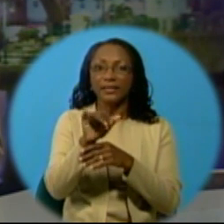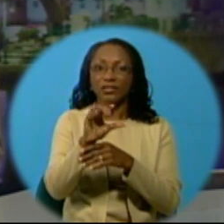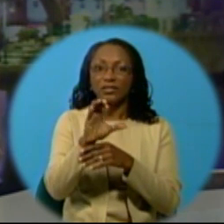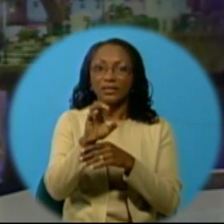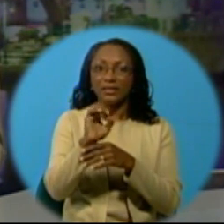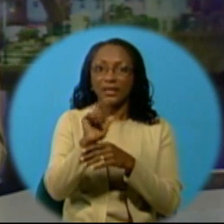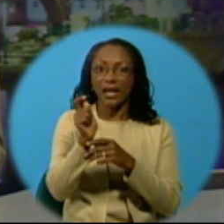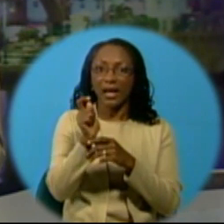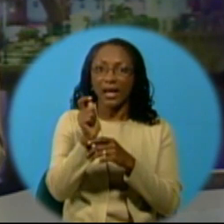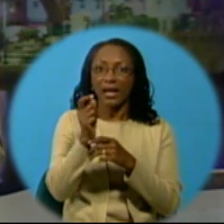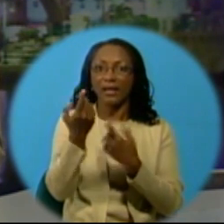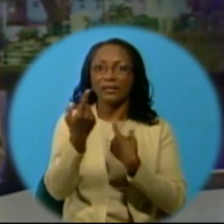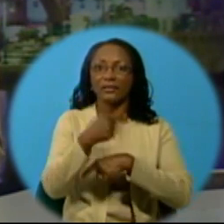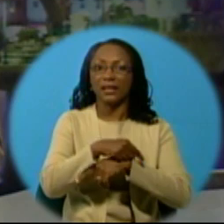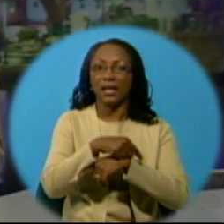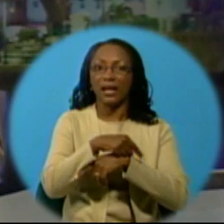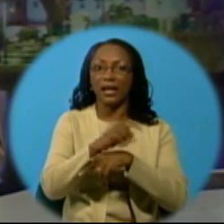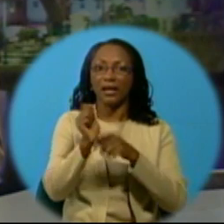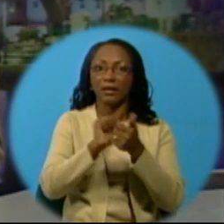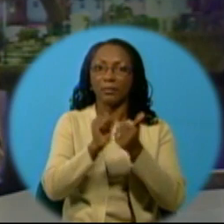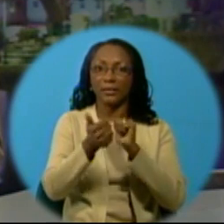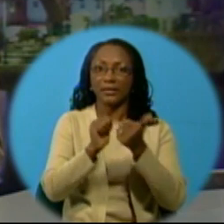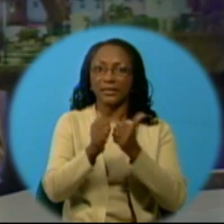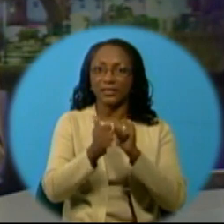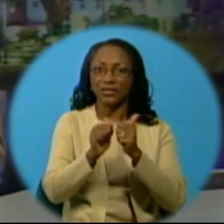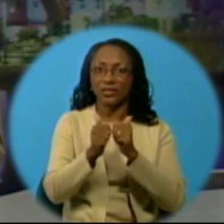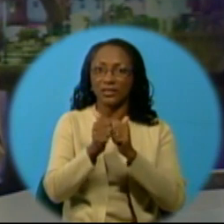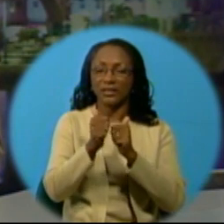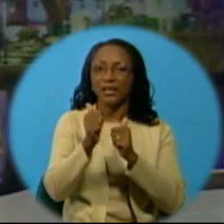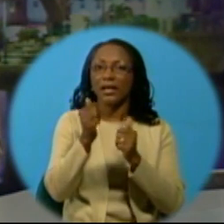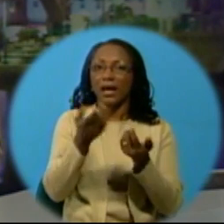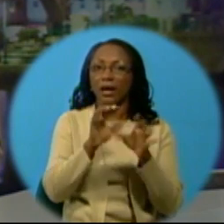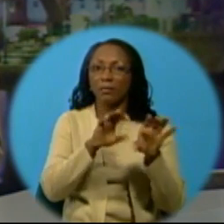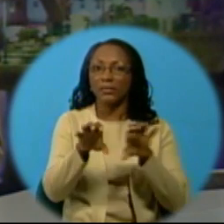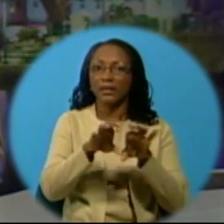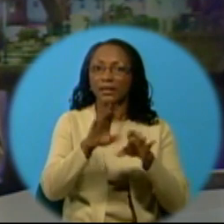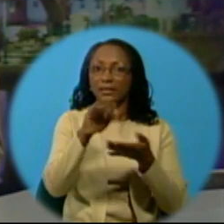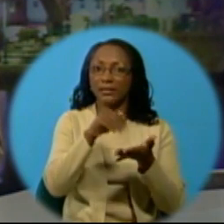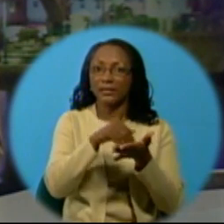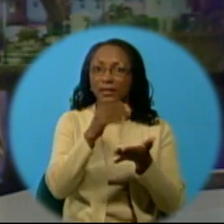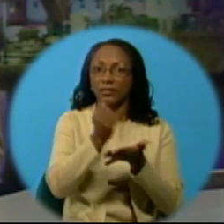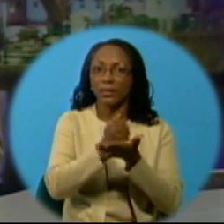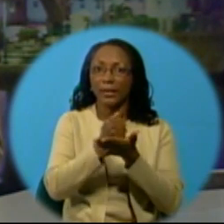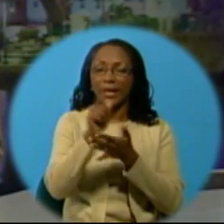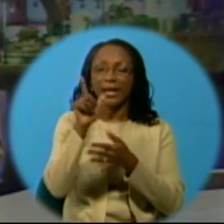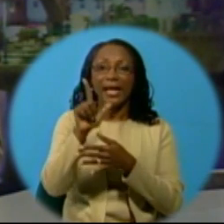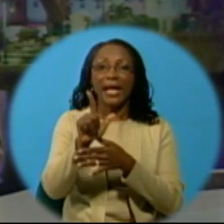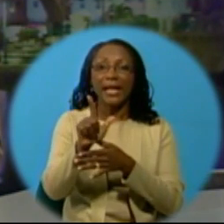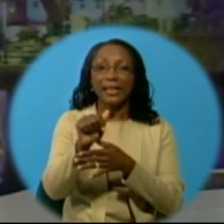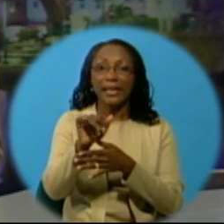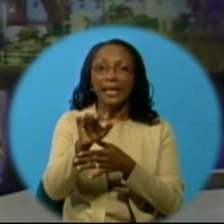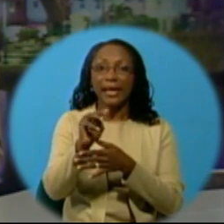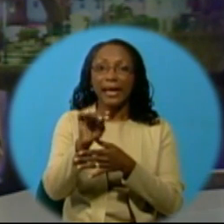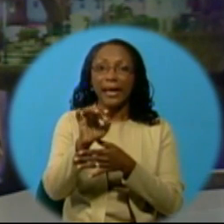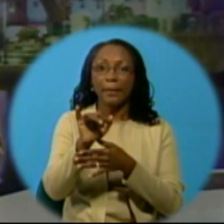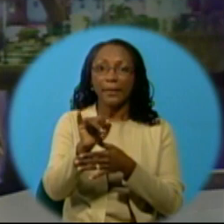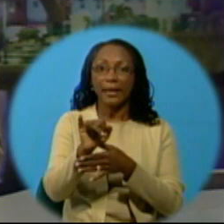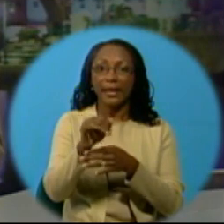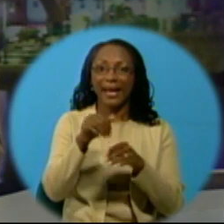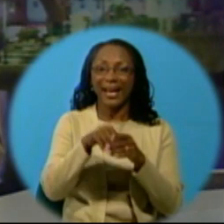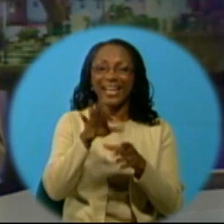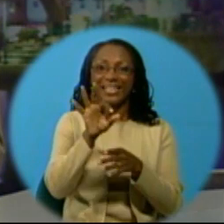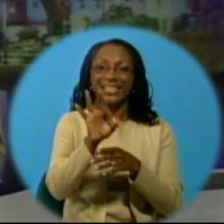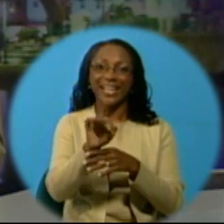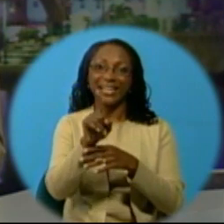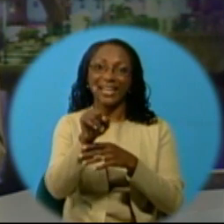Tournament, recently held at the Grand Salle of the Barbados Central Bank. Liami scored an impressive 9.5 points from a possible 10.